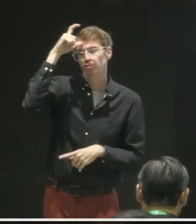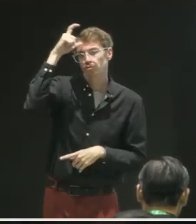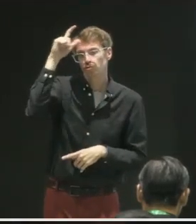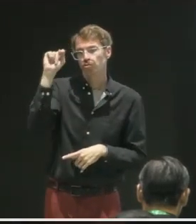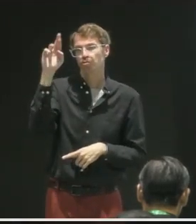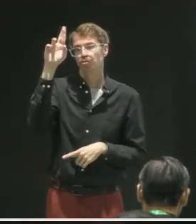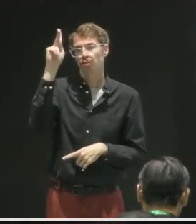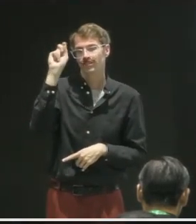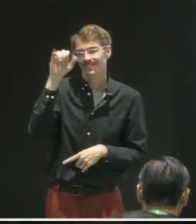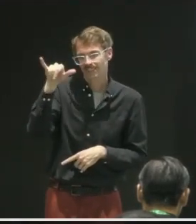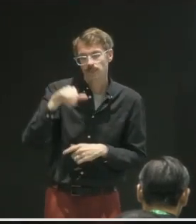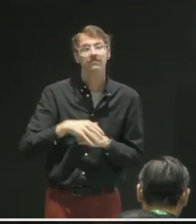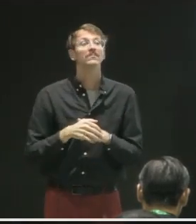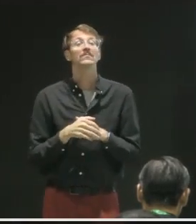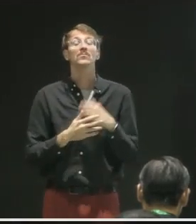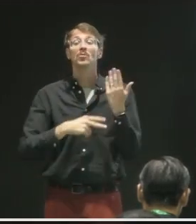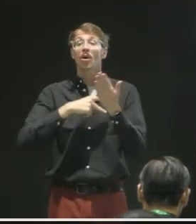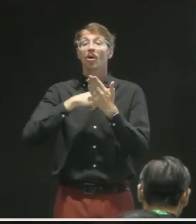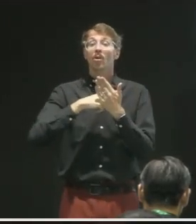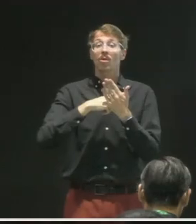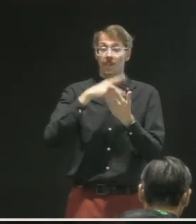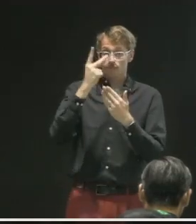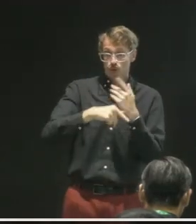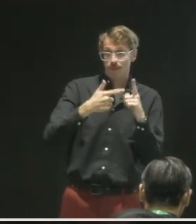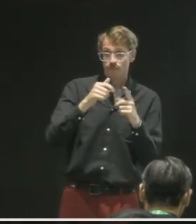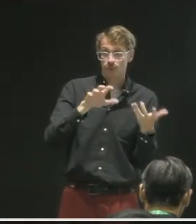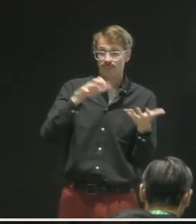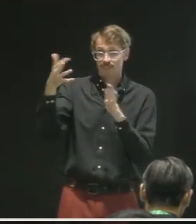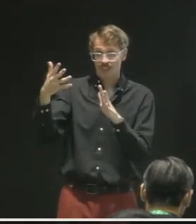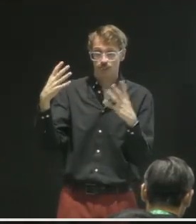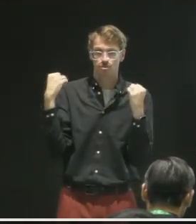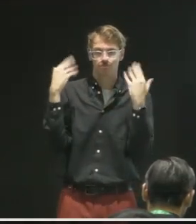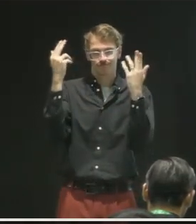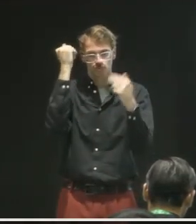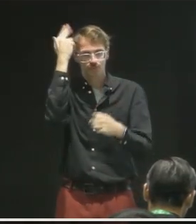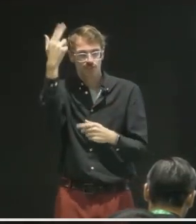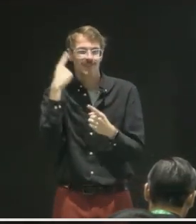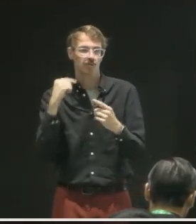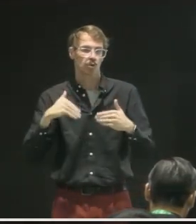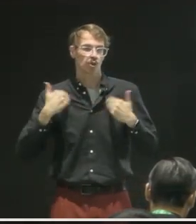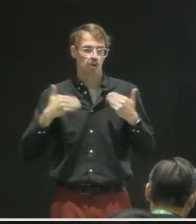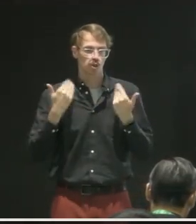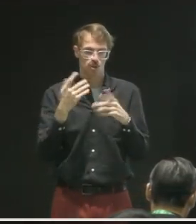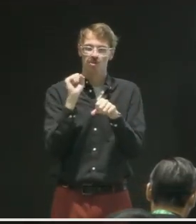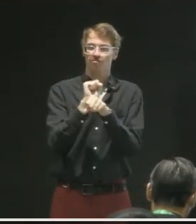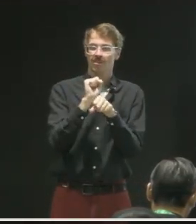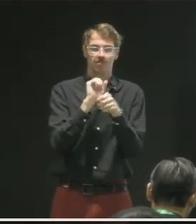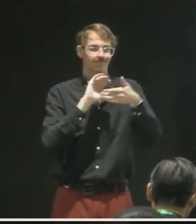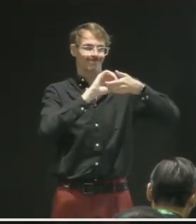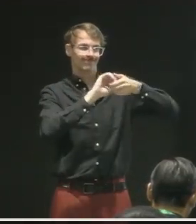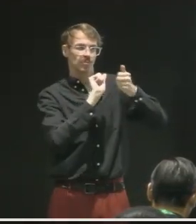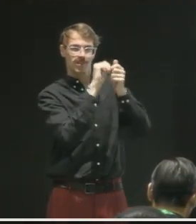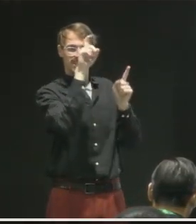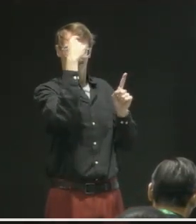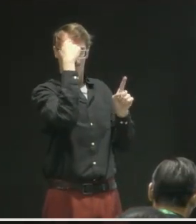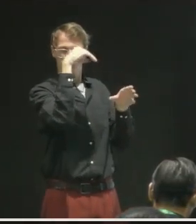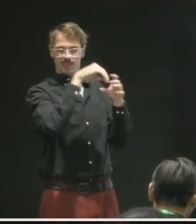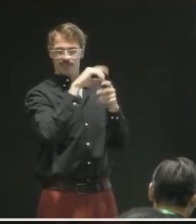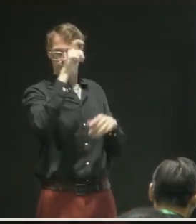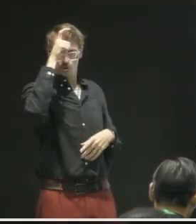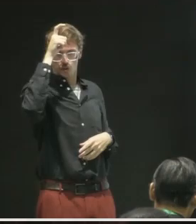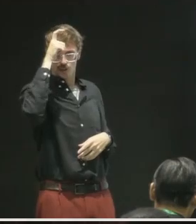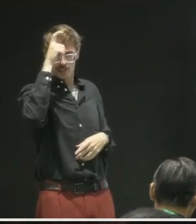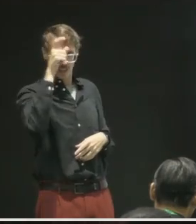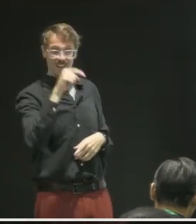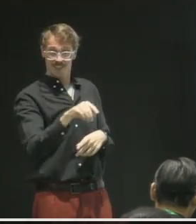for psychosocial support and disaster resilience for youth is currently under formulation with the government of Turkey. And